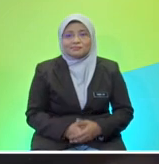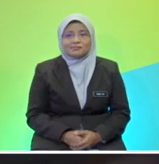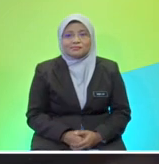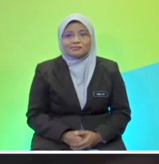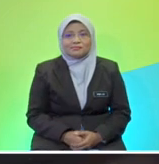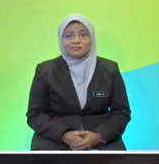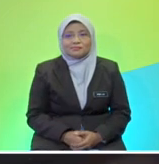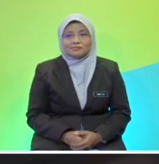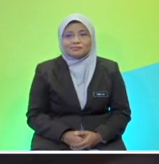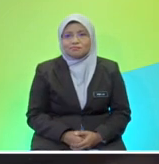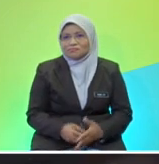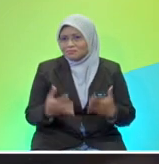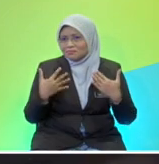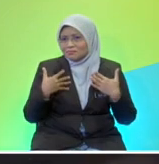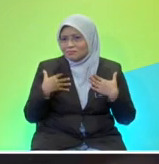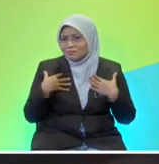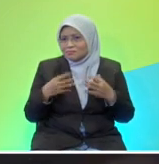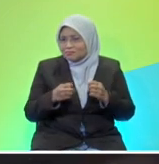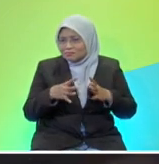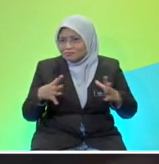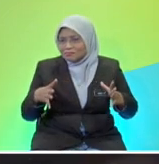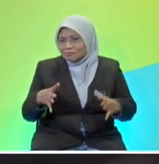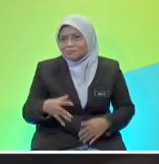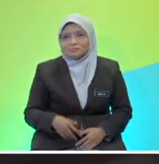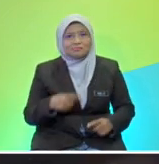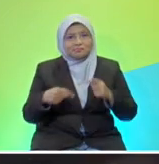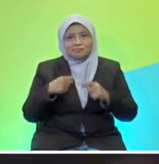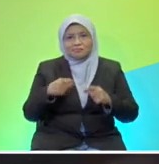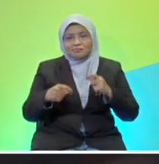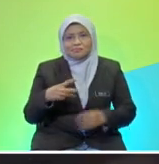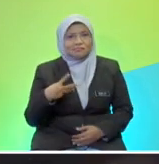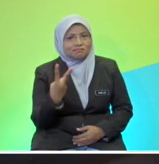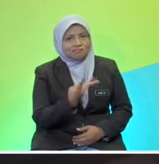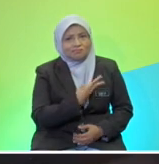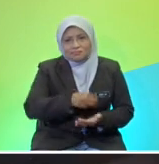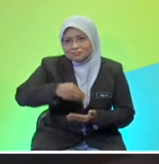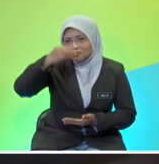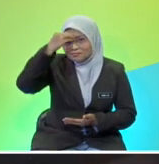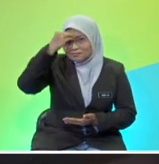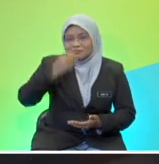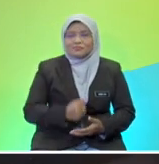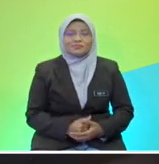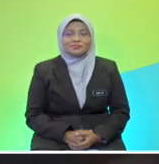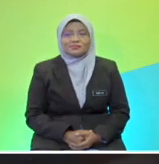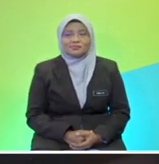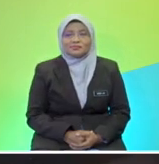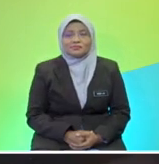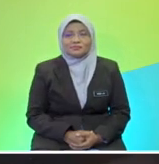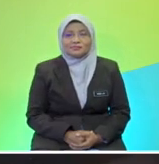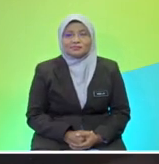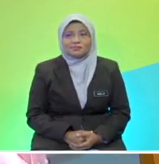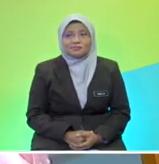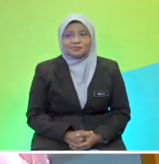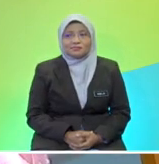that we're going to learn together. I have one last question, teacher. What is this called? Oh, I forgot about that. Okay, these